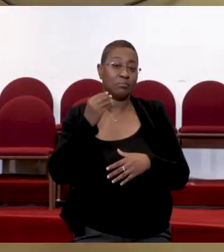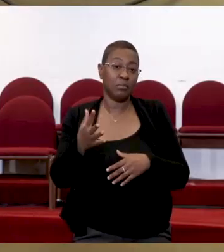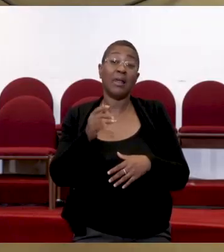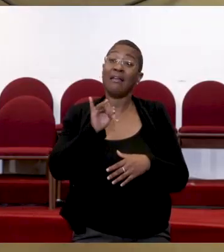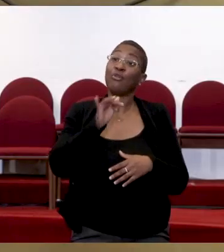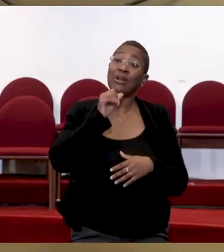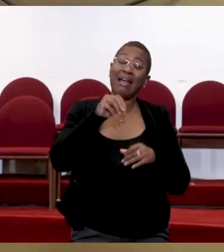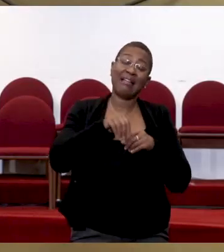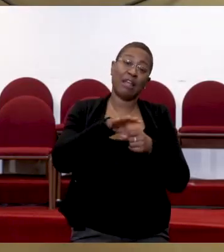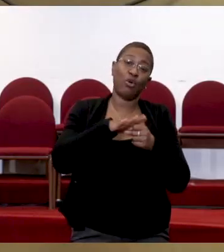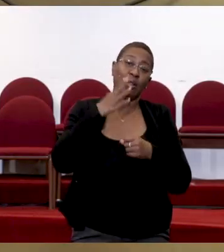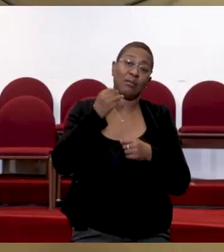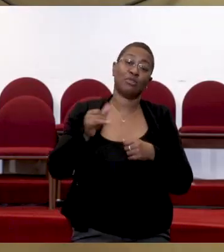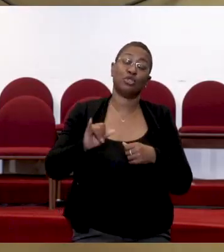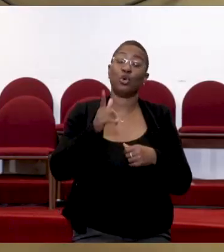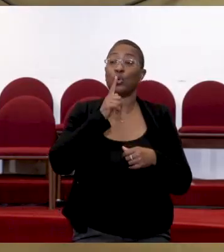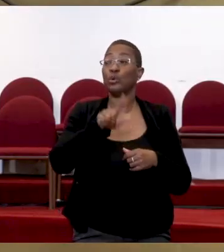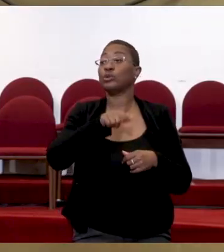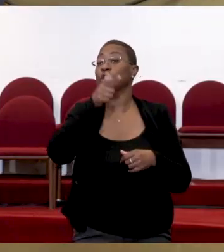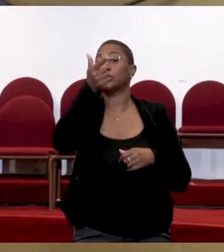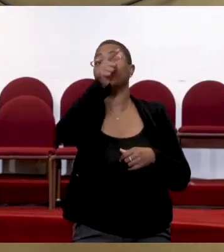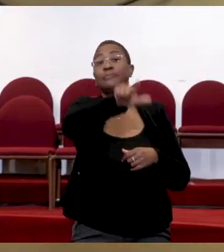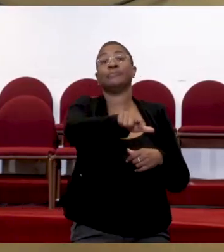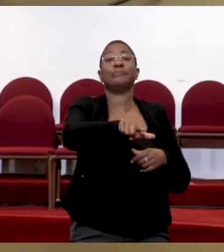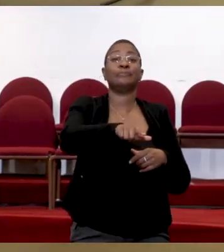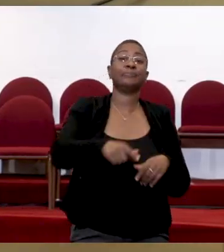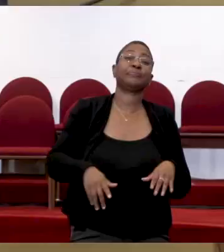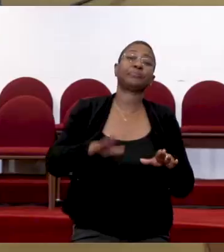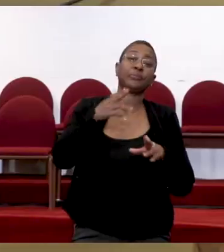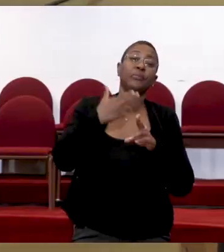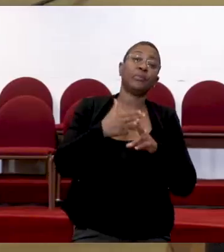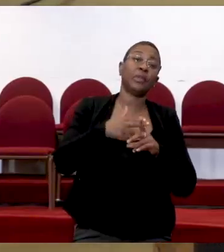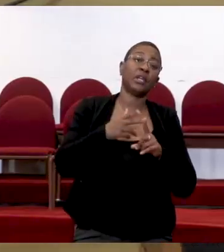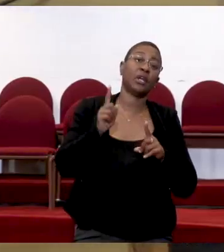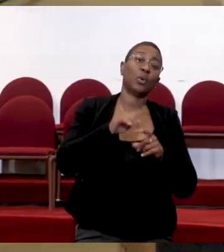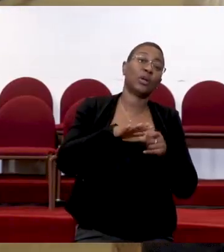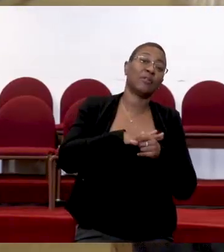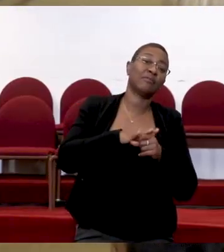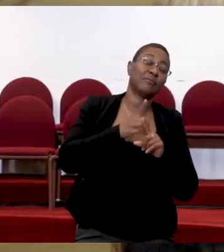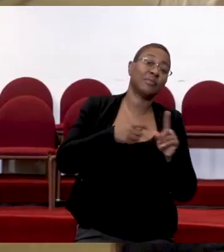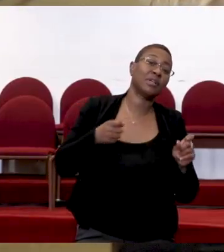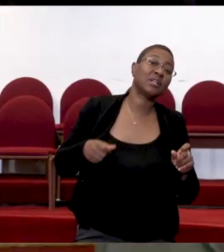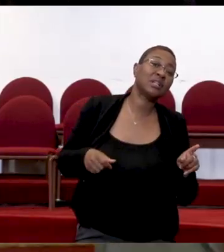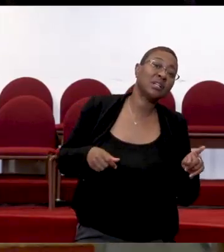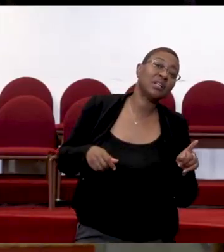too. All right, whose turn is it? Go ahead. Tell us your name and what neighborhood you're from. My